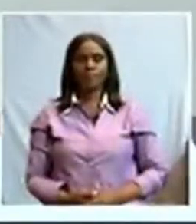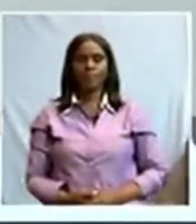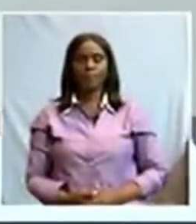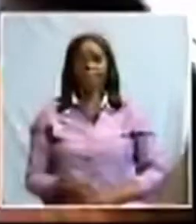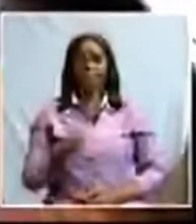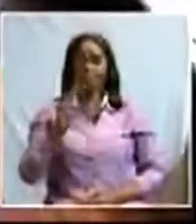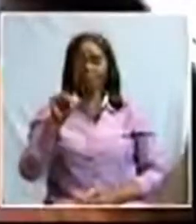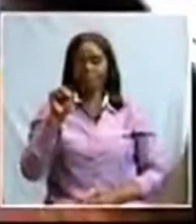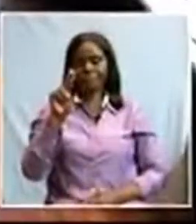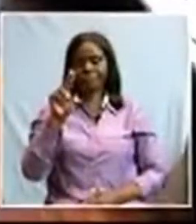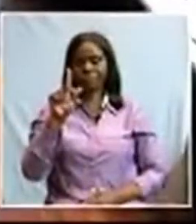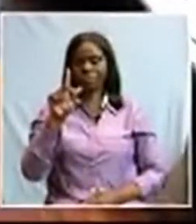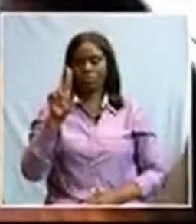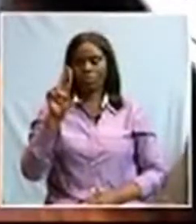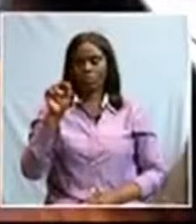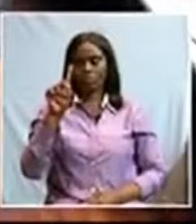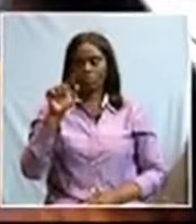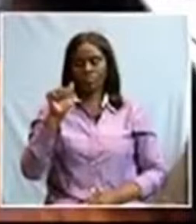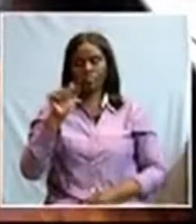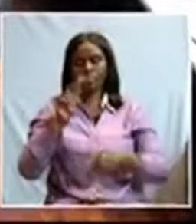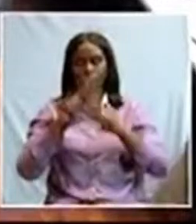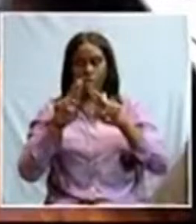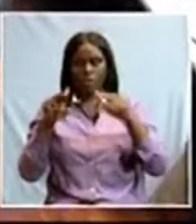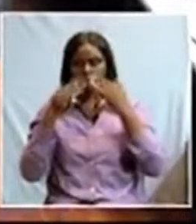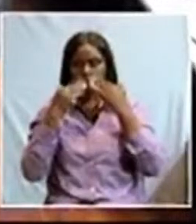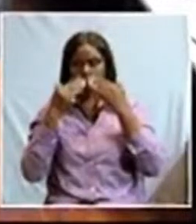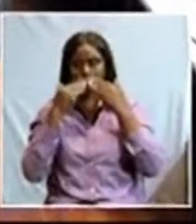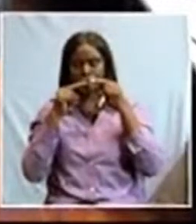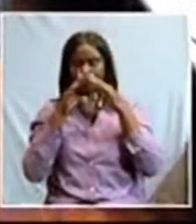Thank you, Chair.